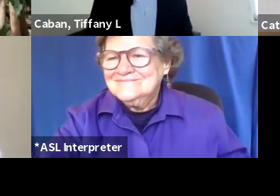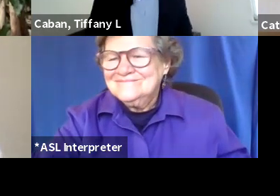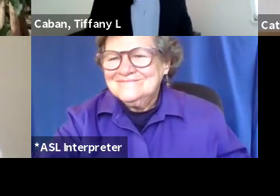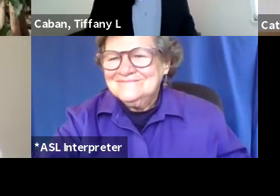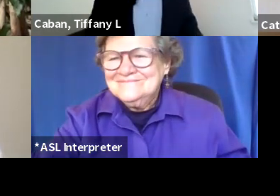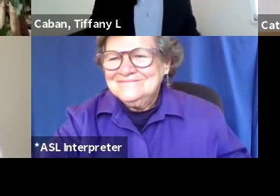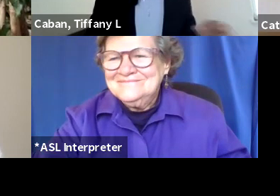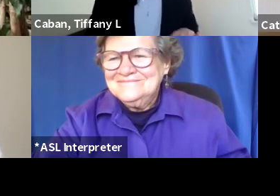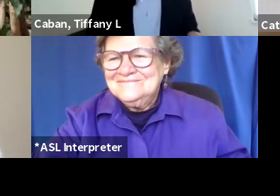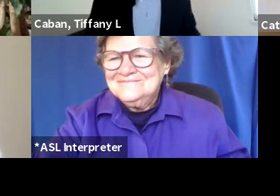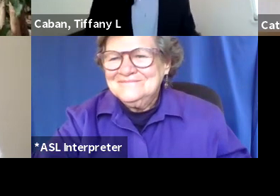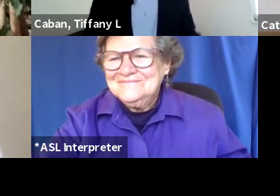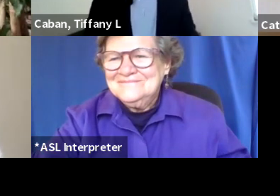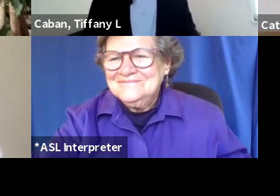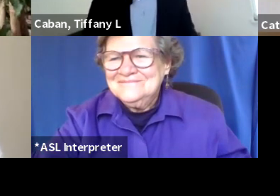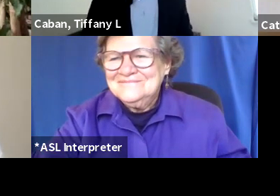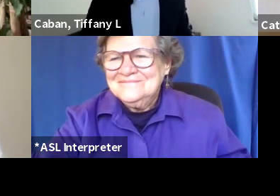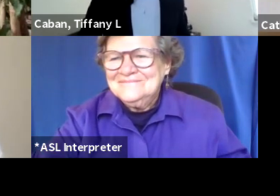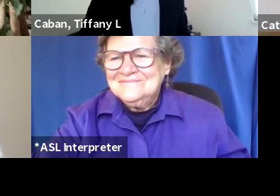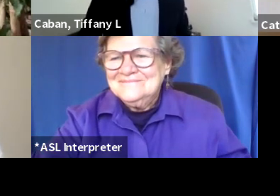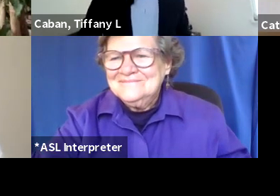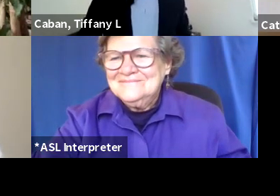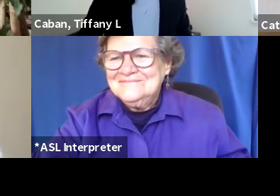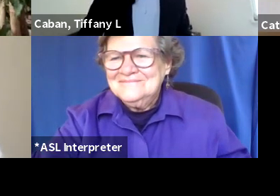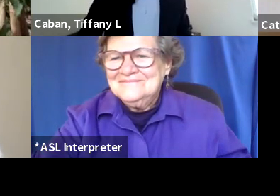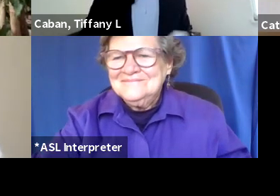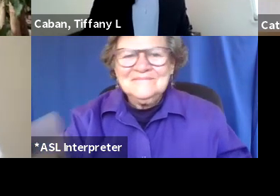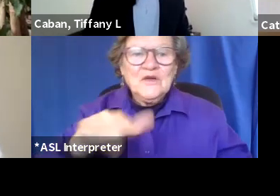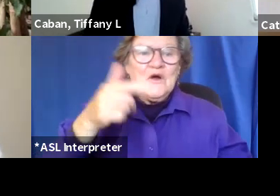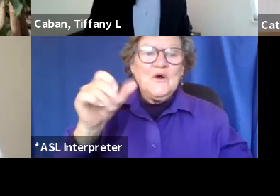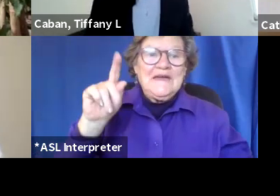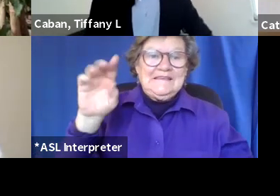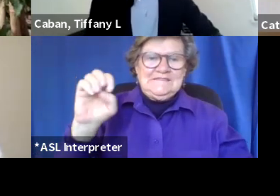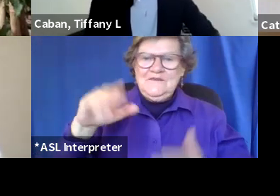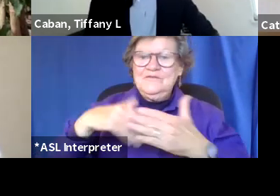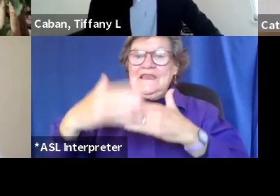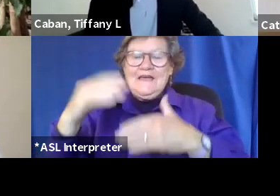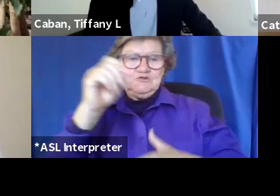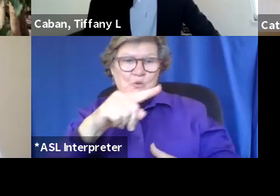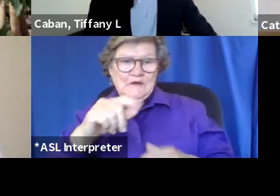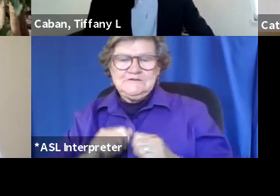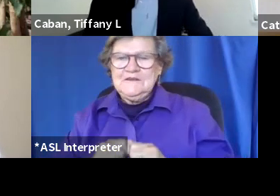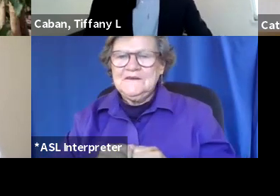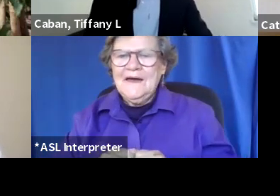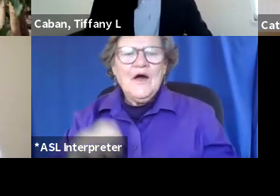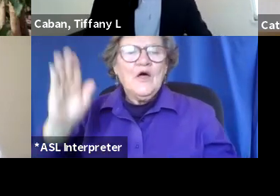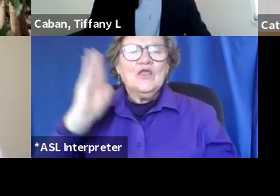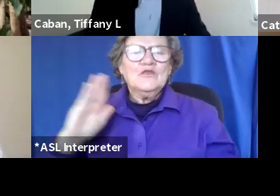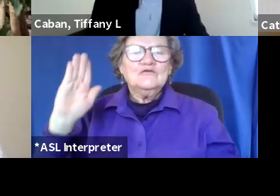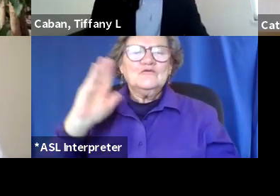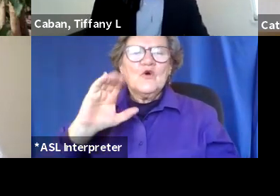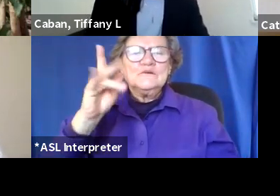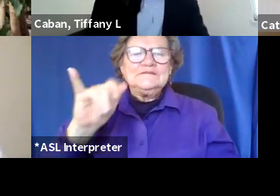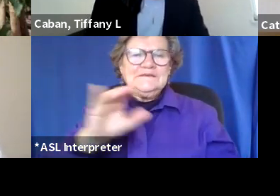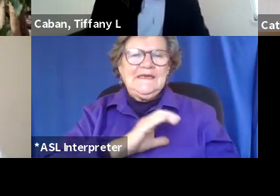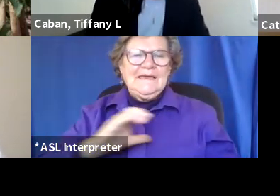now. Okay, Steve, I'll hand it over to you for the next question. Yeah, I know that the former city council member was